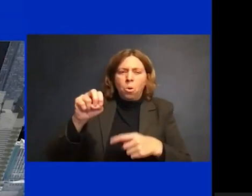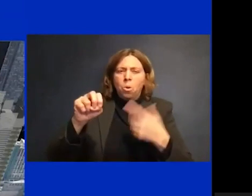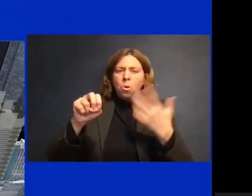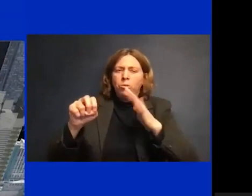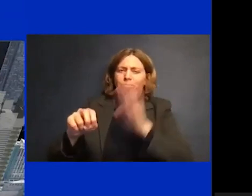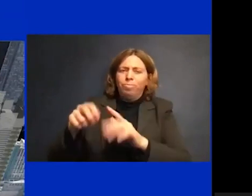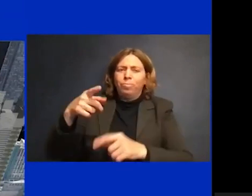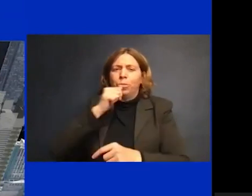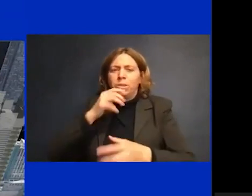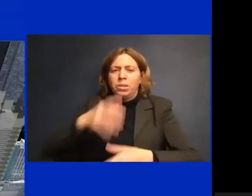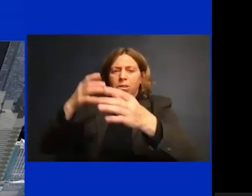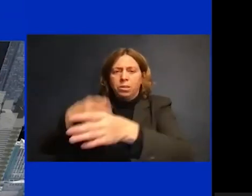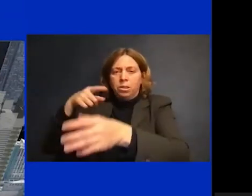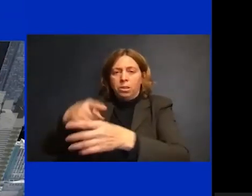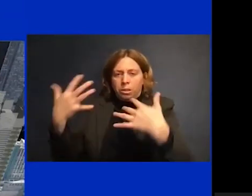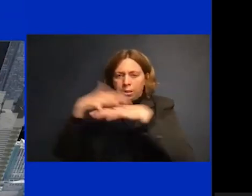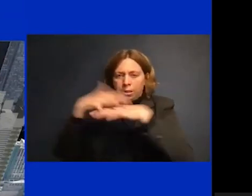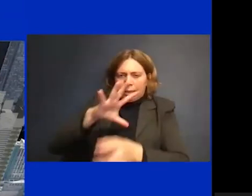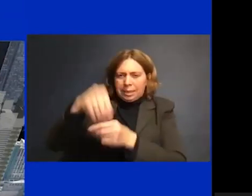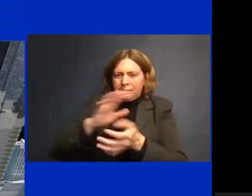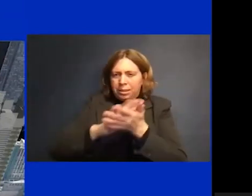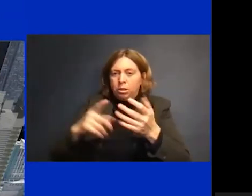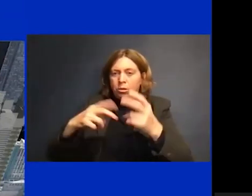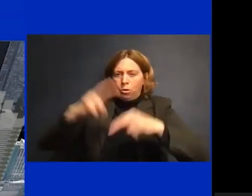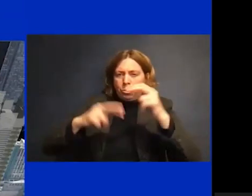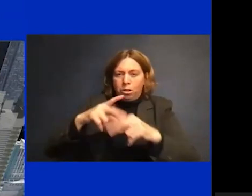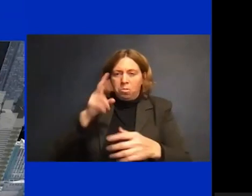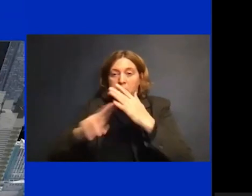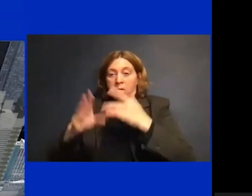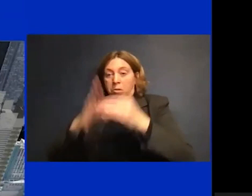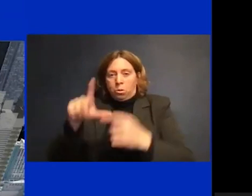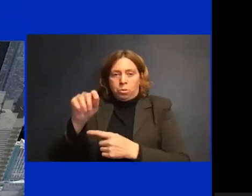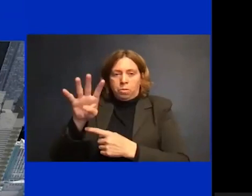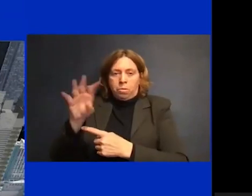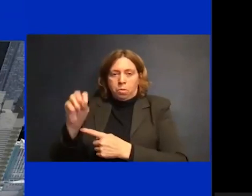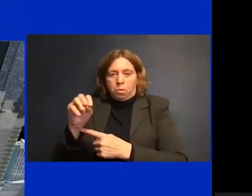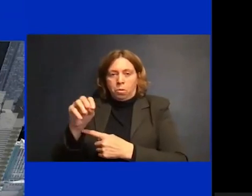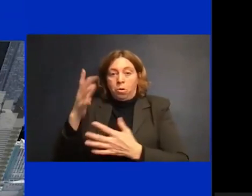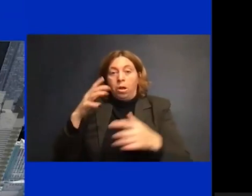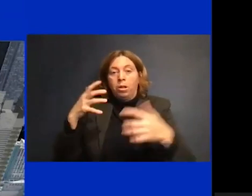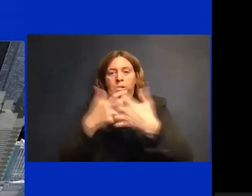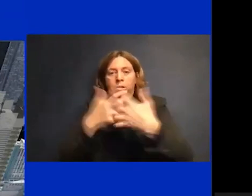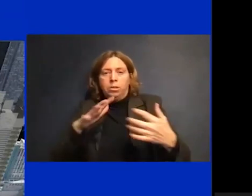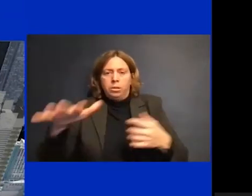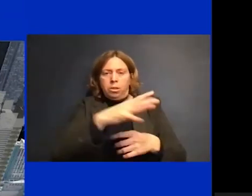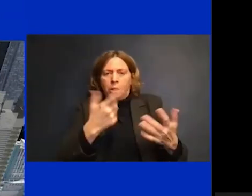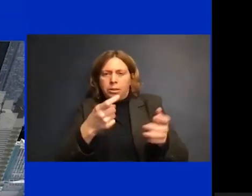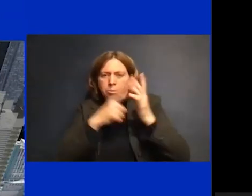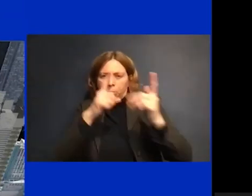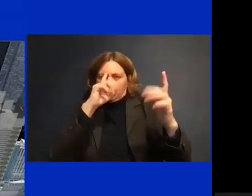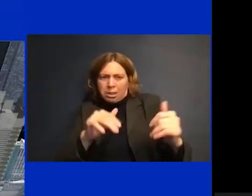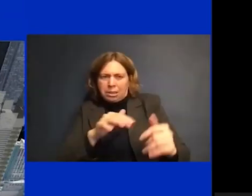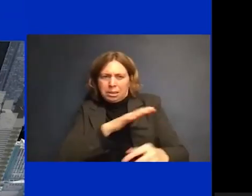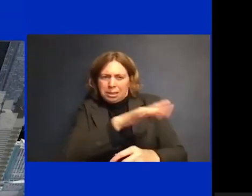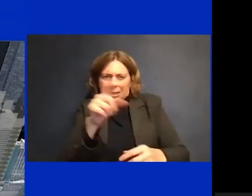and construction of the new bus terminal. The development of private development would commence subject to market demand and expected to